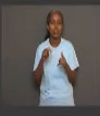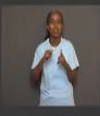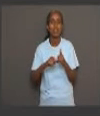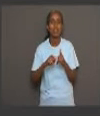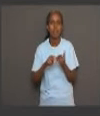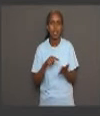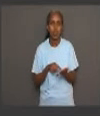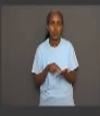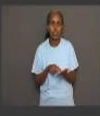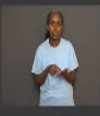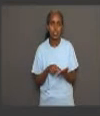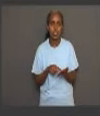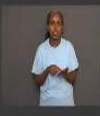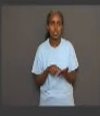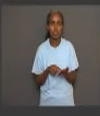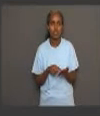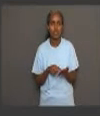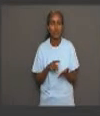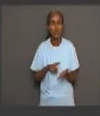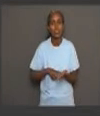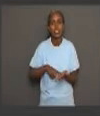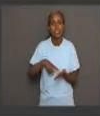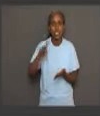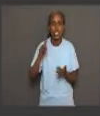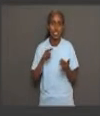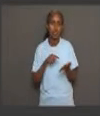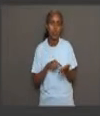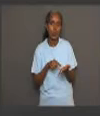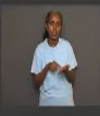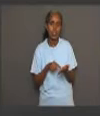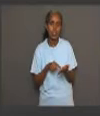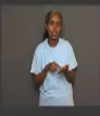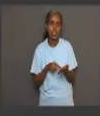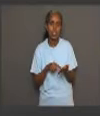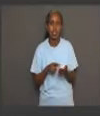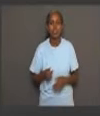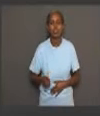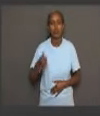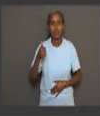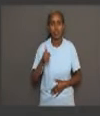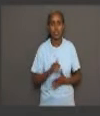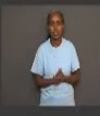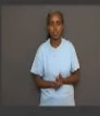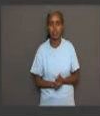terminal points when their initial points are at the origin.